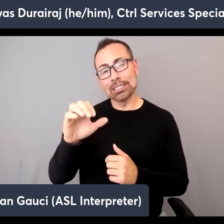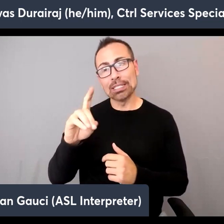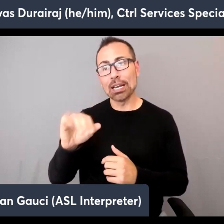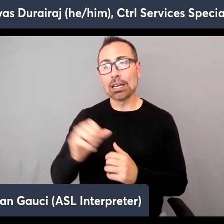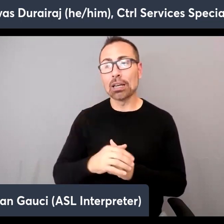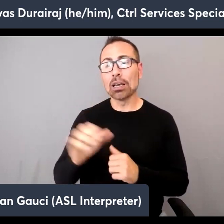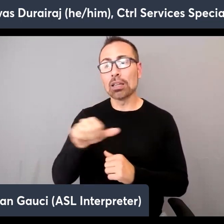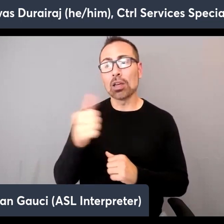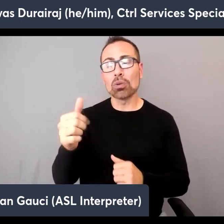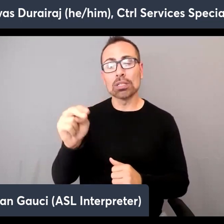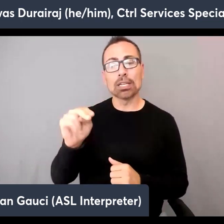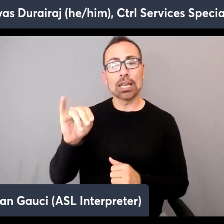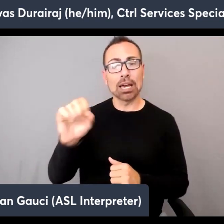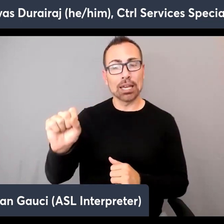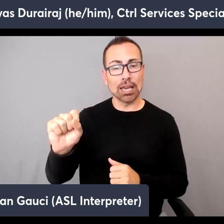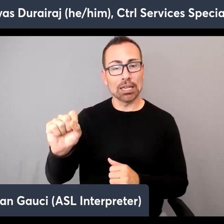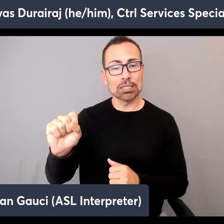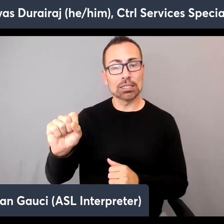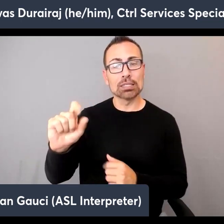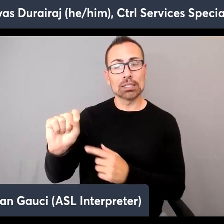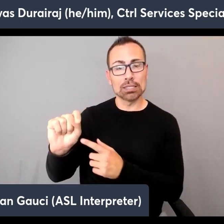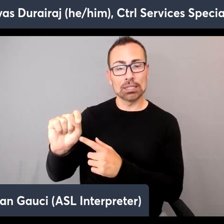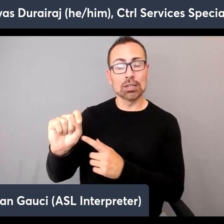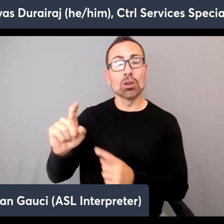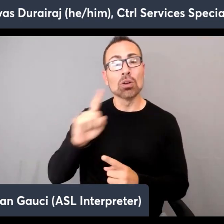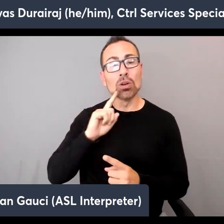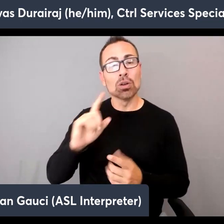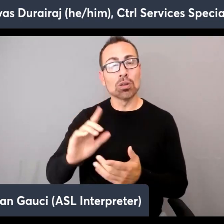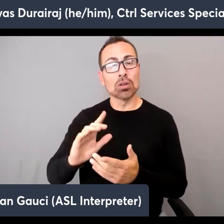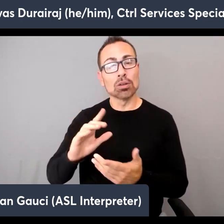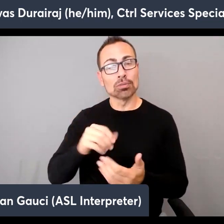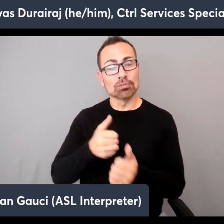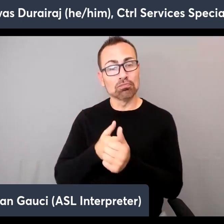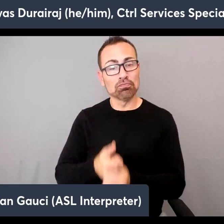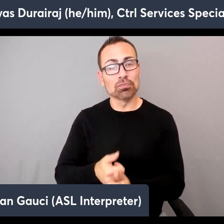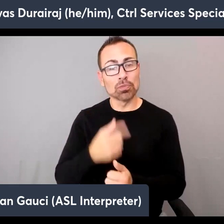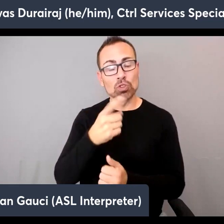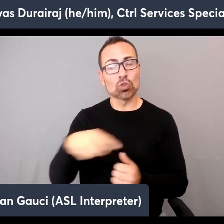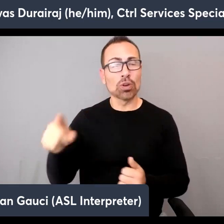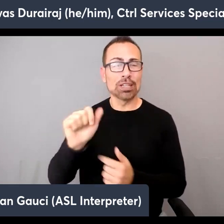the NIST, which is NIST framework, and the CIS AWS benchmark.